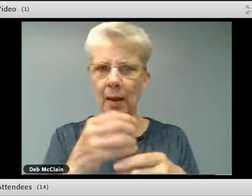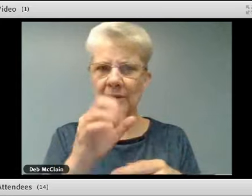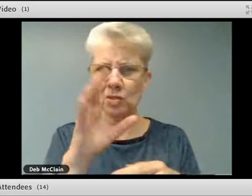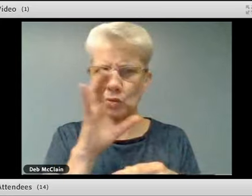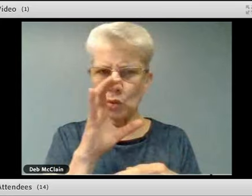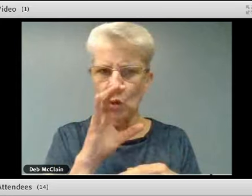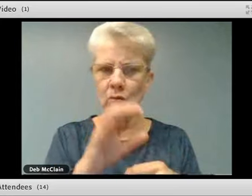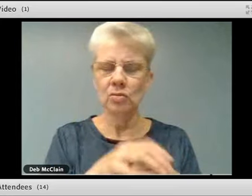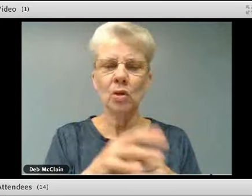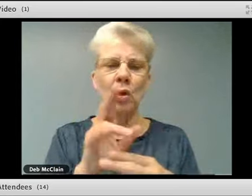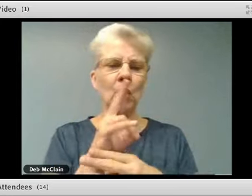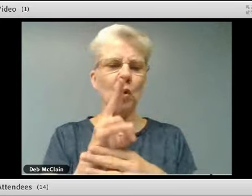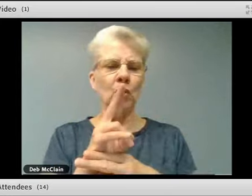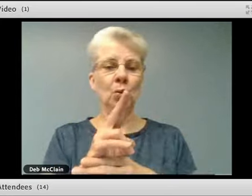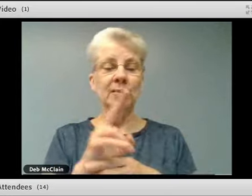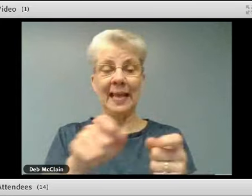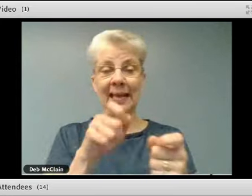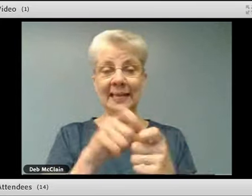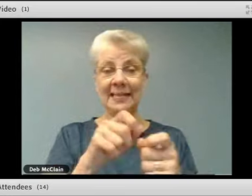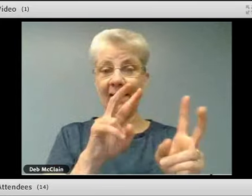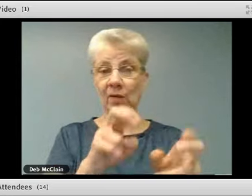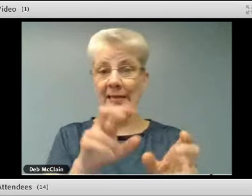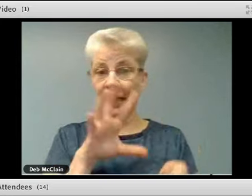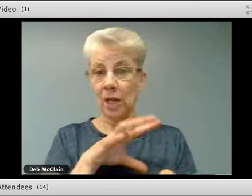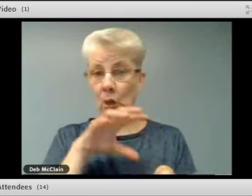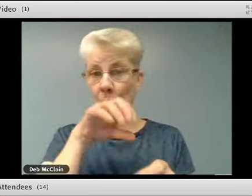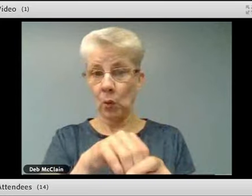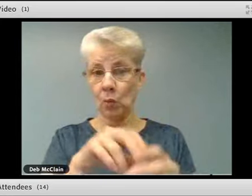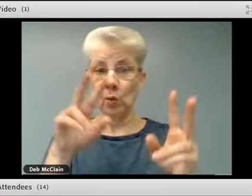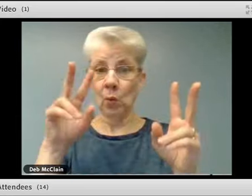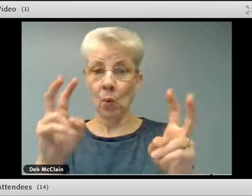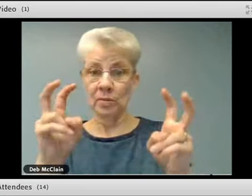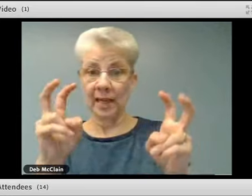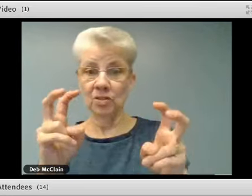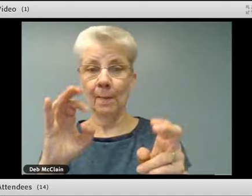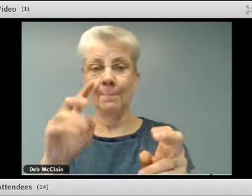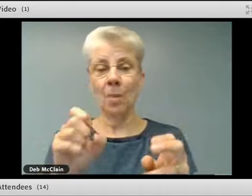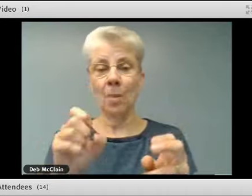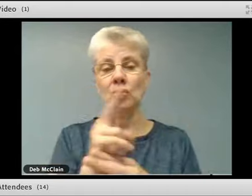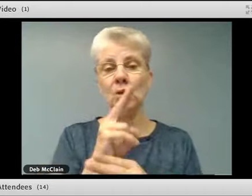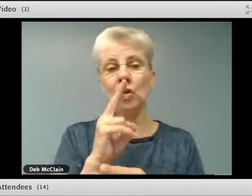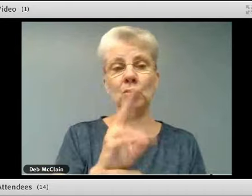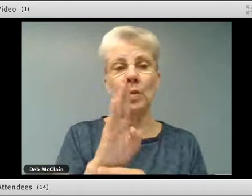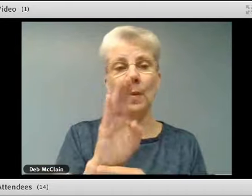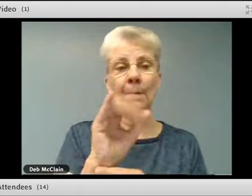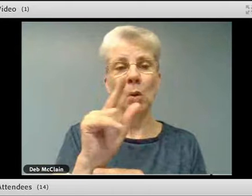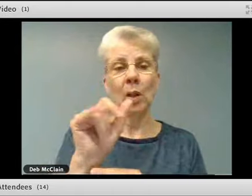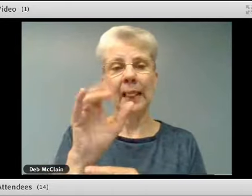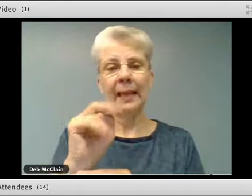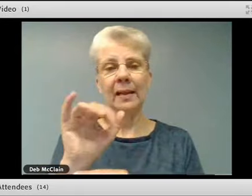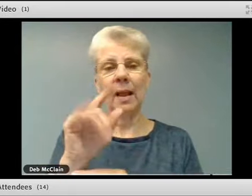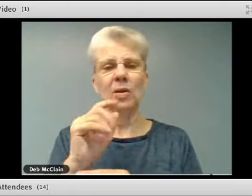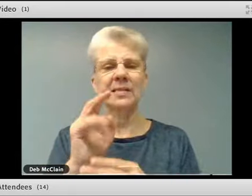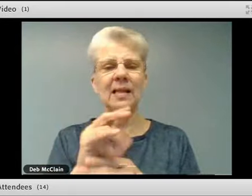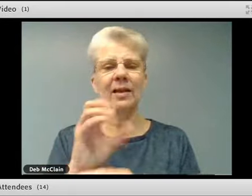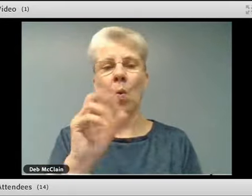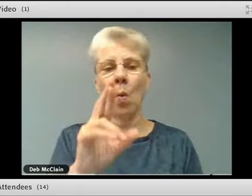use exact phrases by including in quotation marks. Again, using Boolean operators such as or,